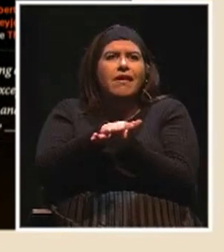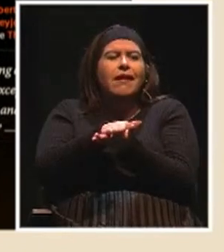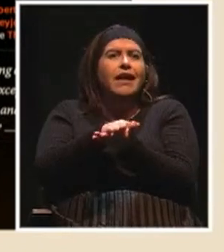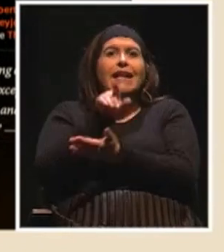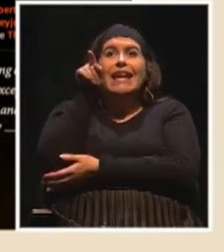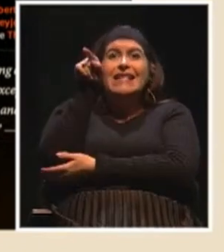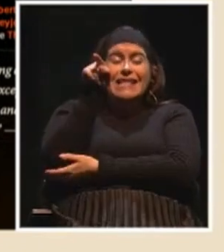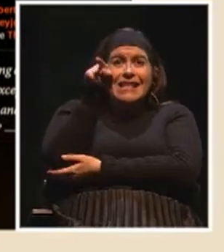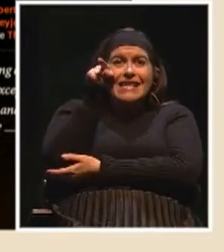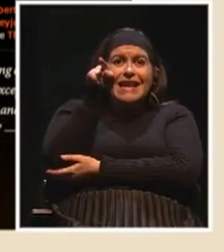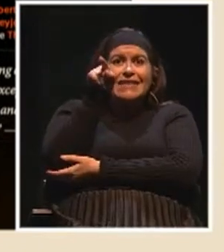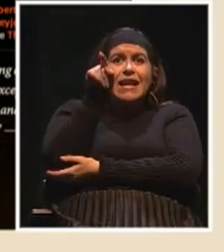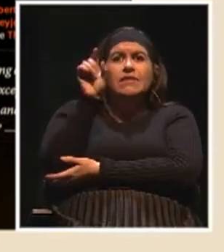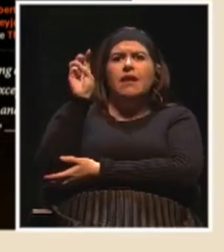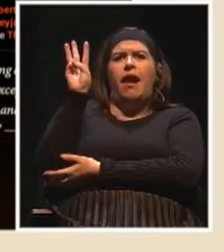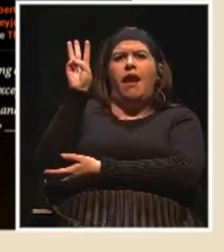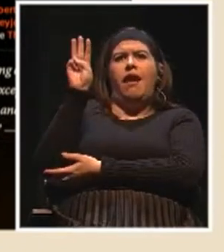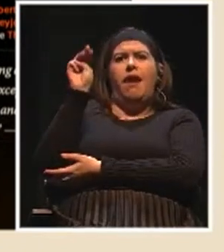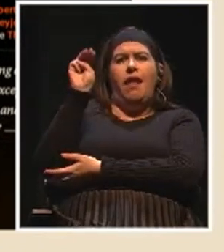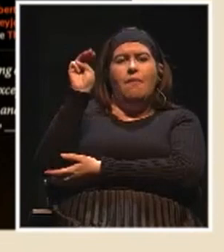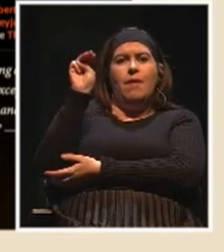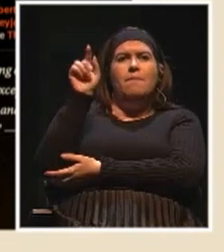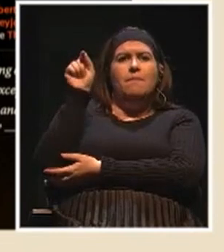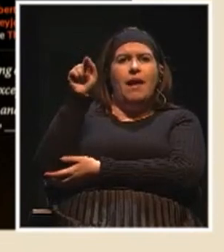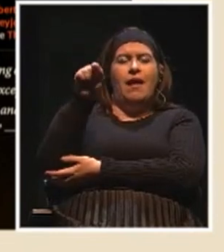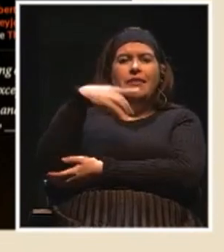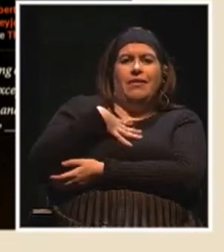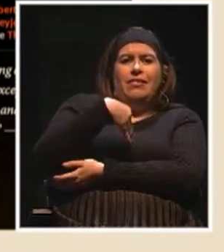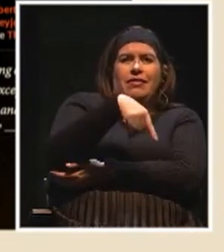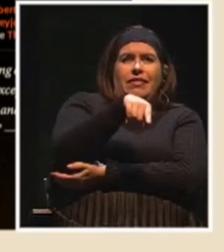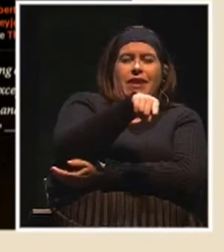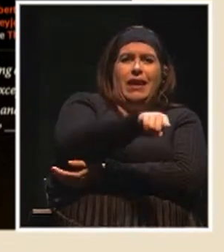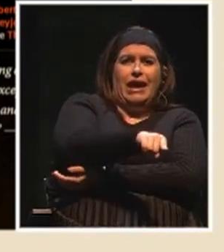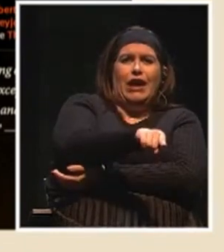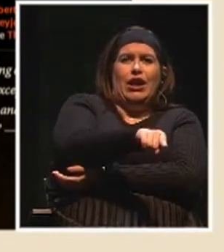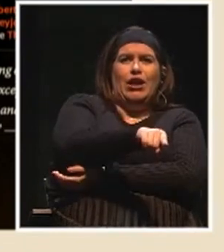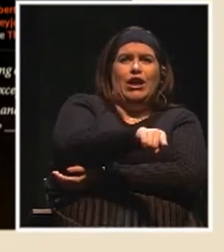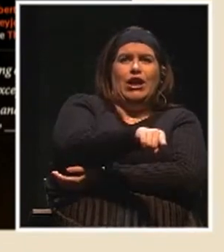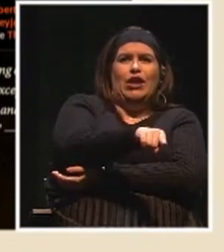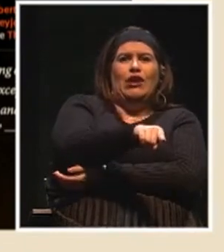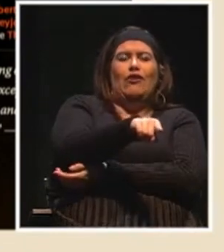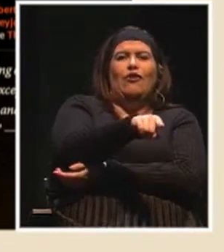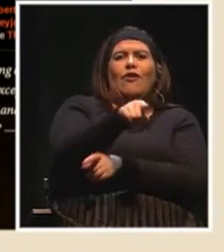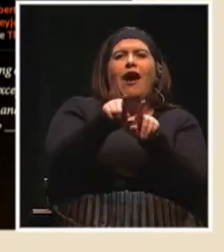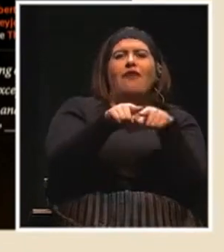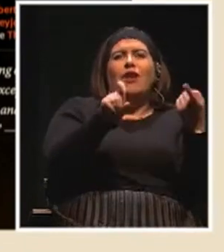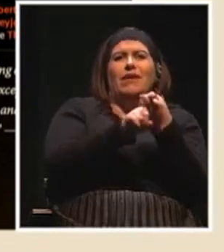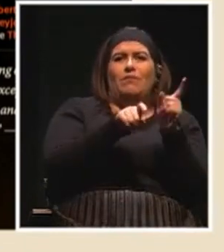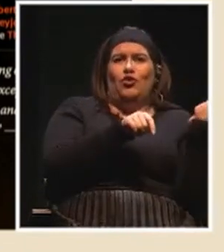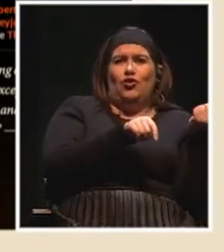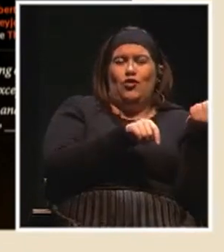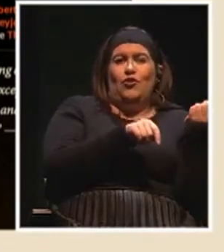Jon Snow, the bastard son of Ned Stark. And it was alluded to in the